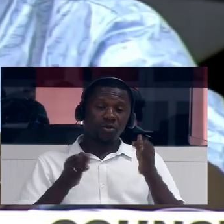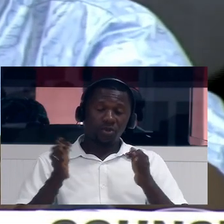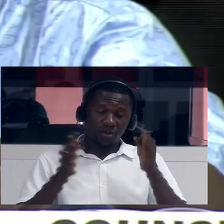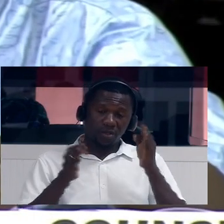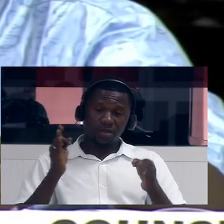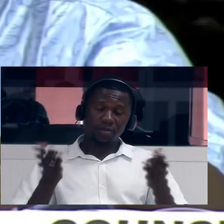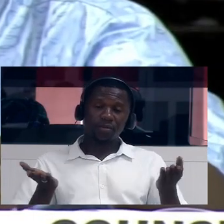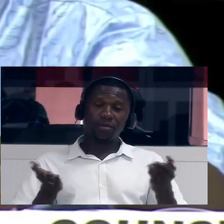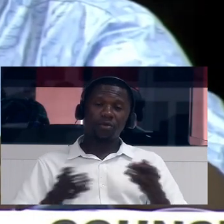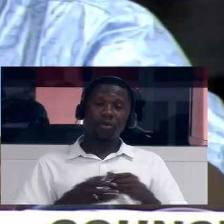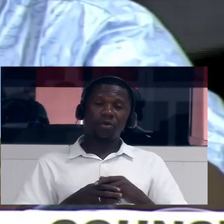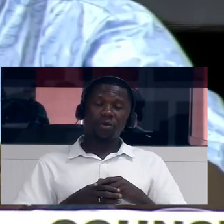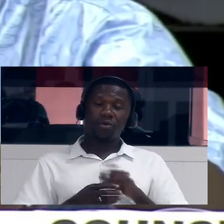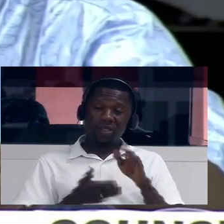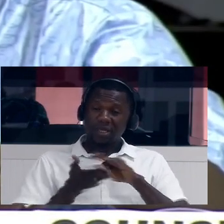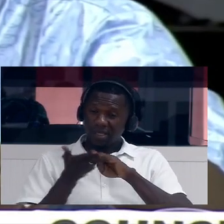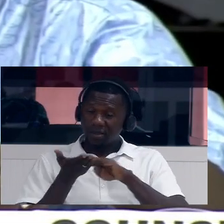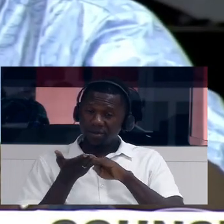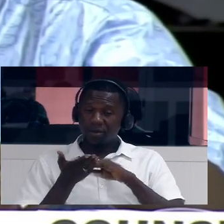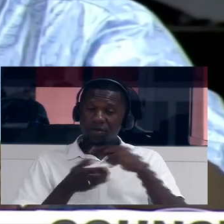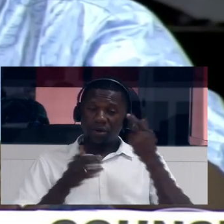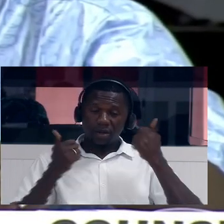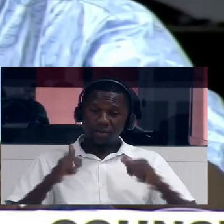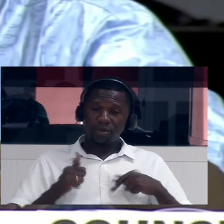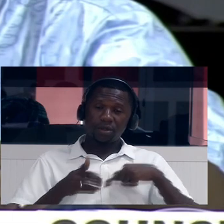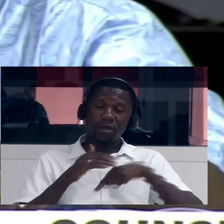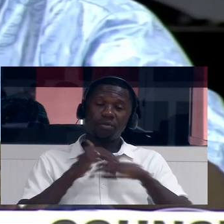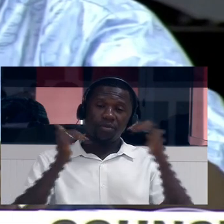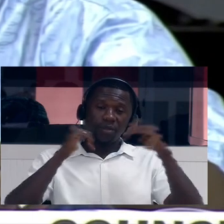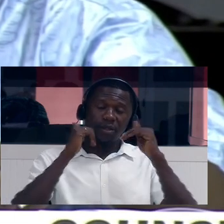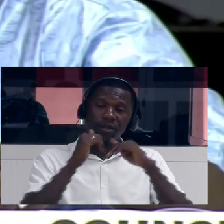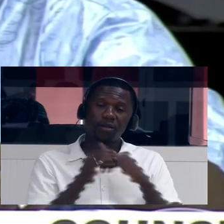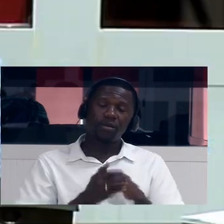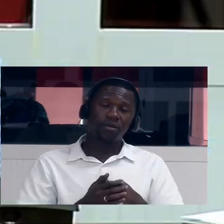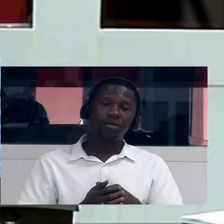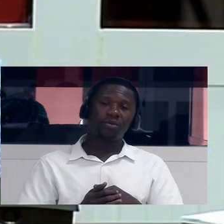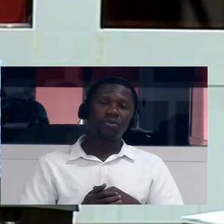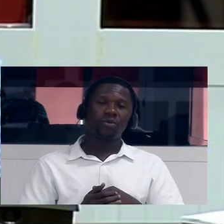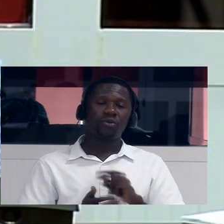what happened in that meeting? No, that is not correct. As far as I'm concerned, that's not correct.